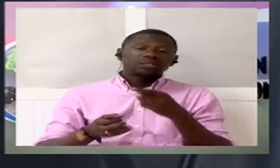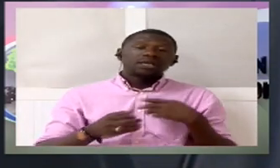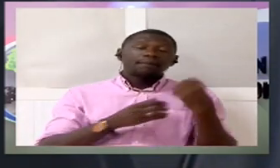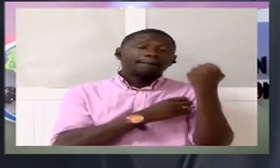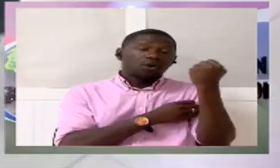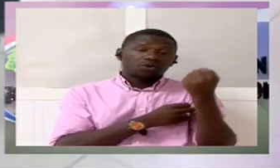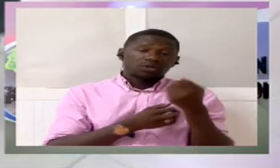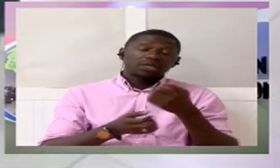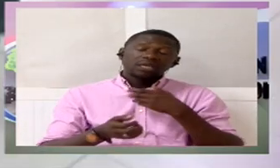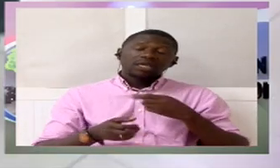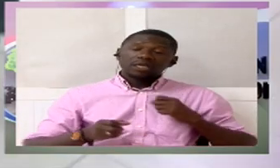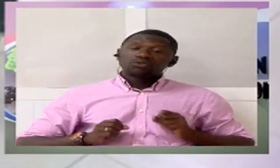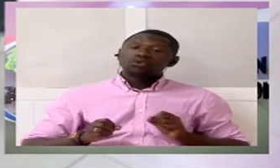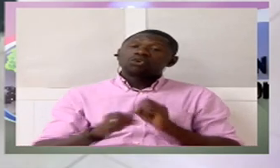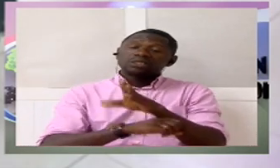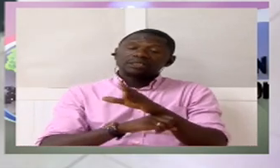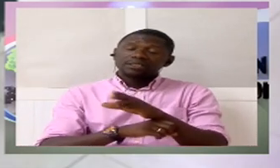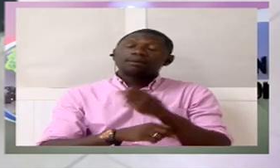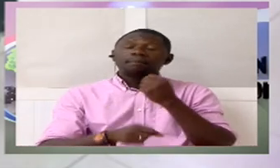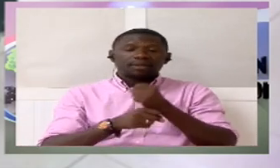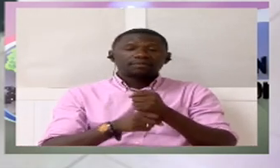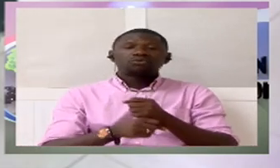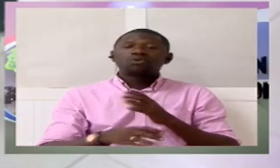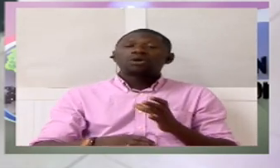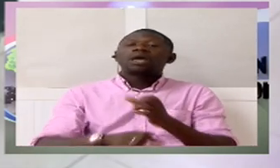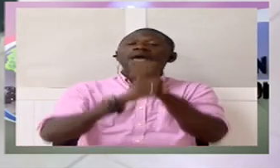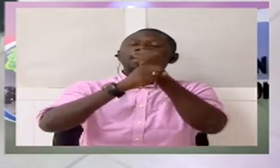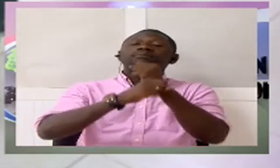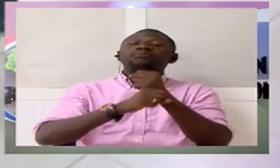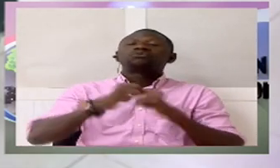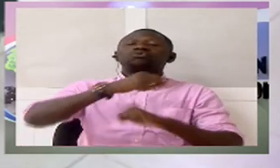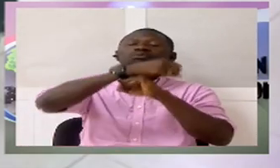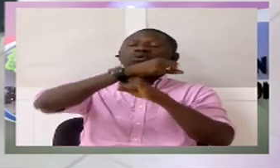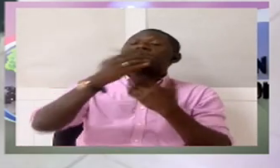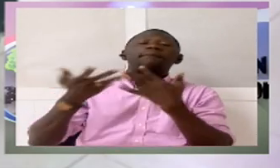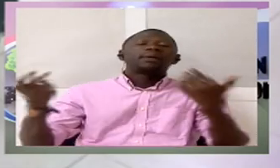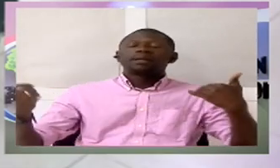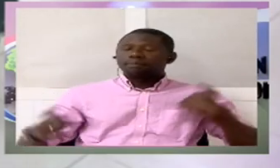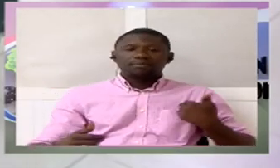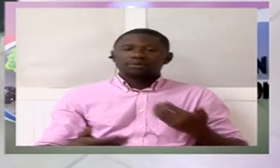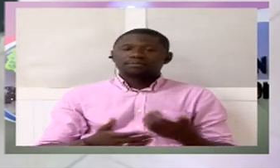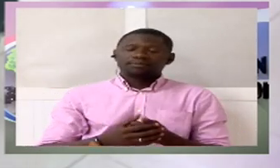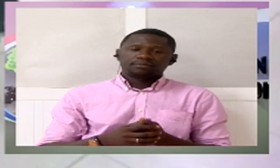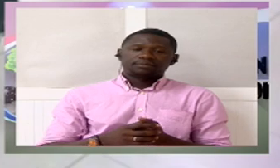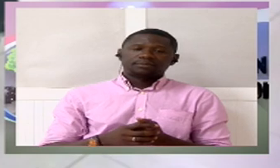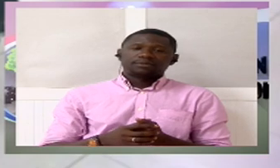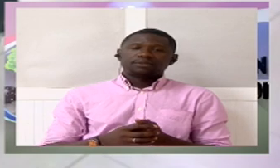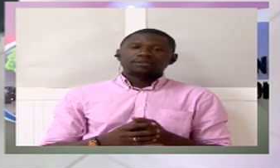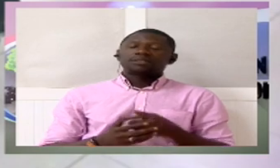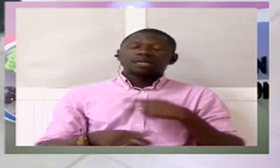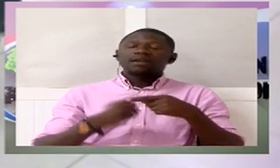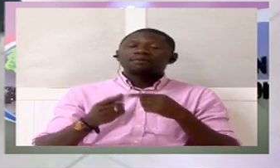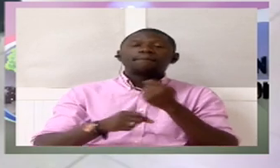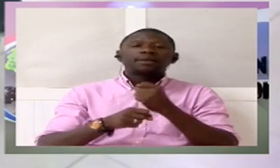that power and authority which enabled him to help a lot of people. We yatina atona tsele. As a